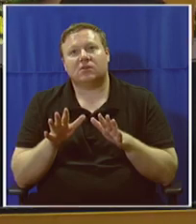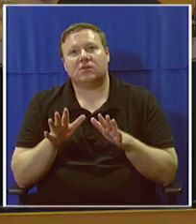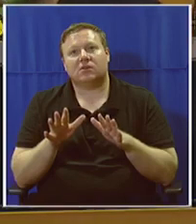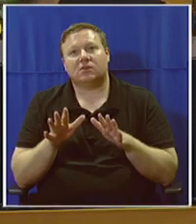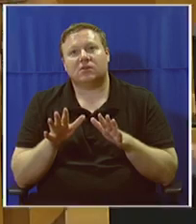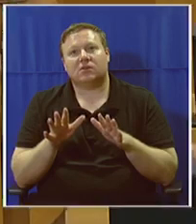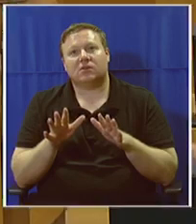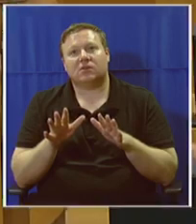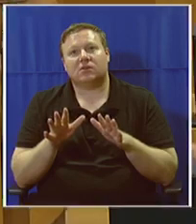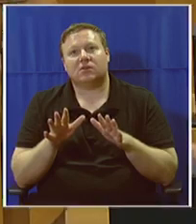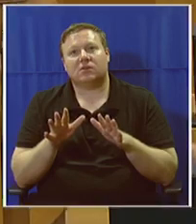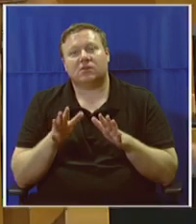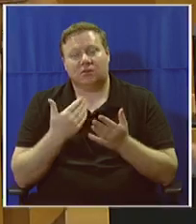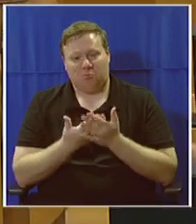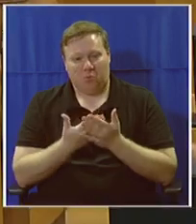Can I take advice on that?